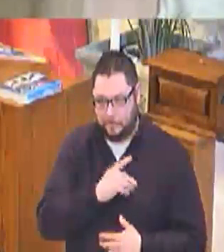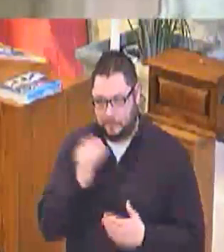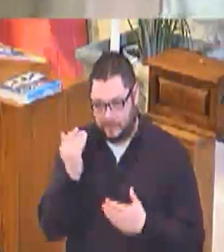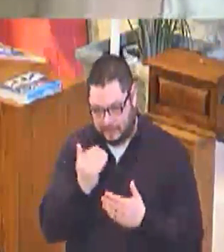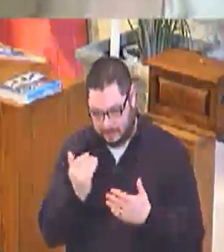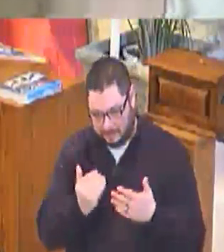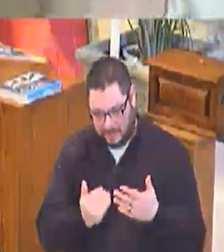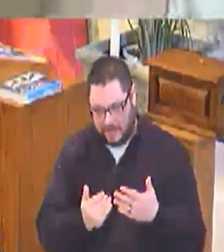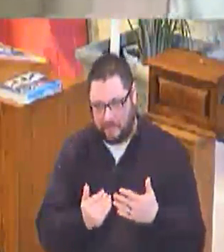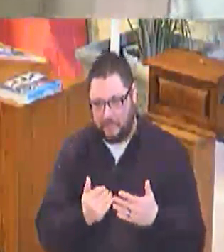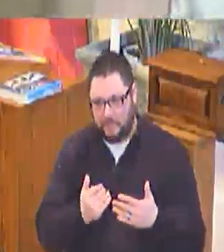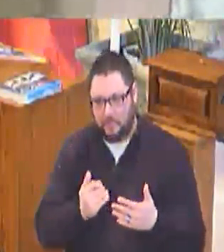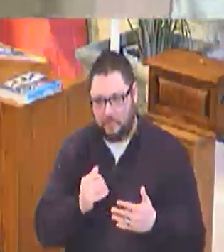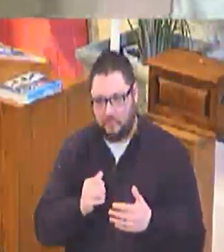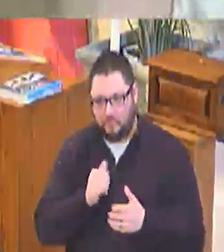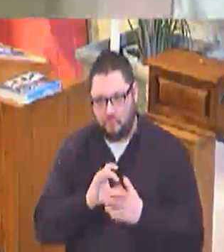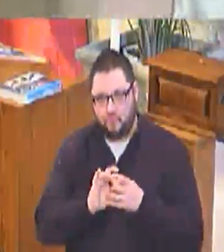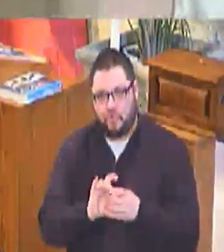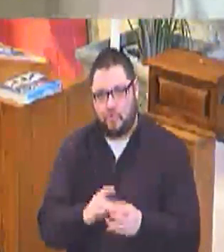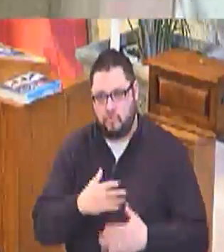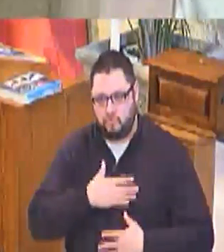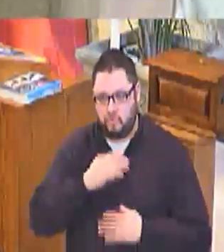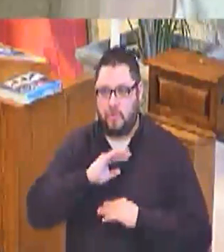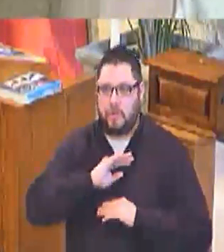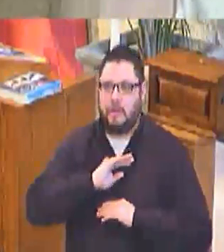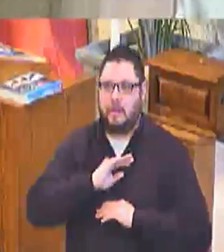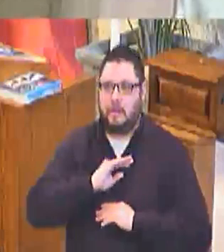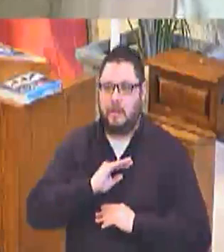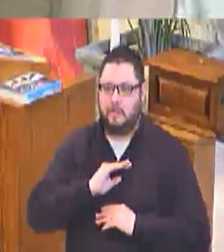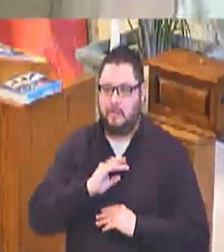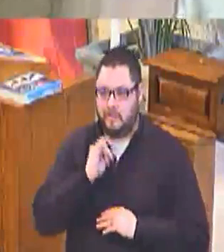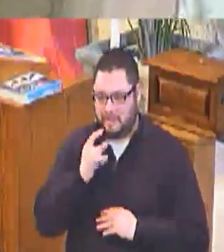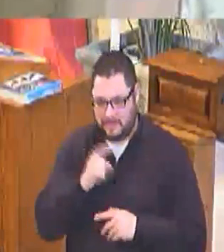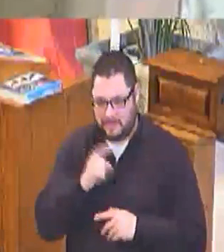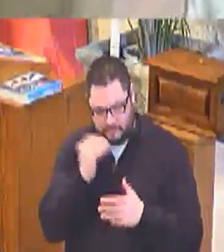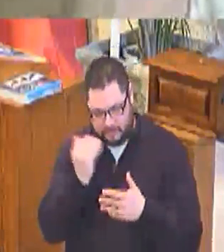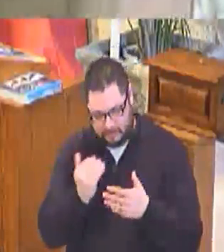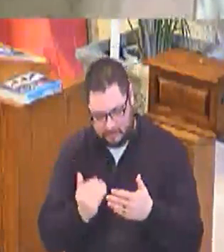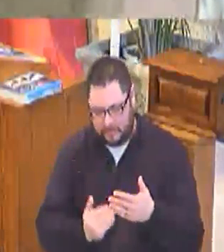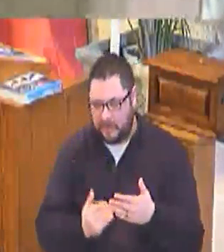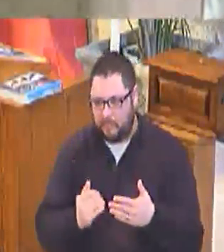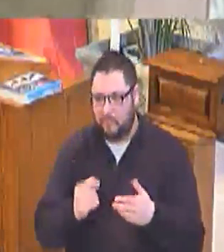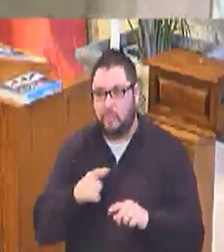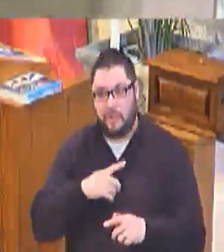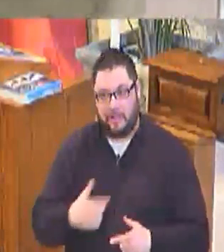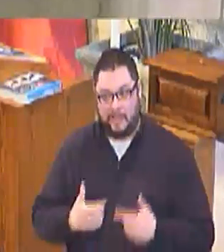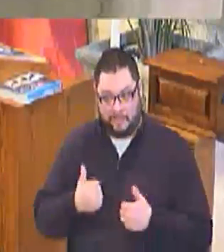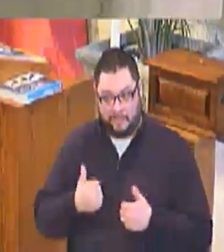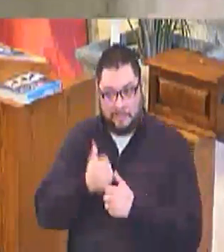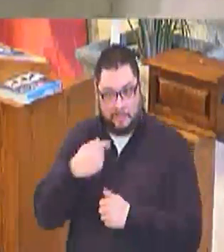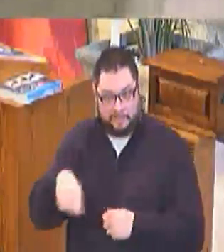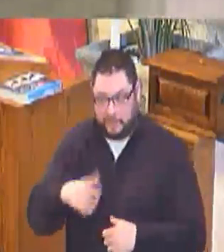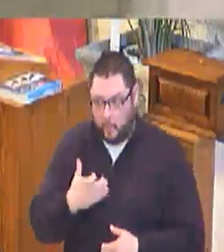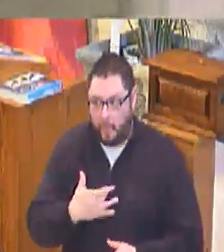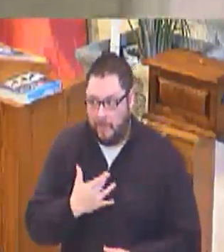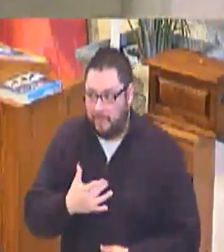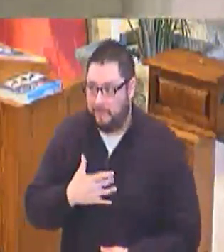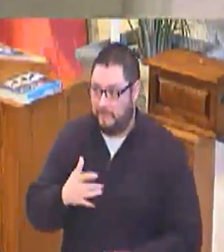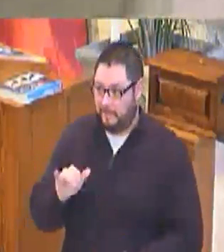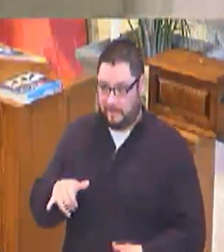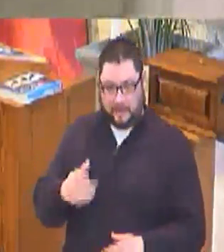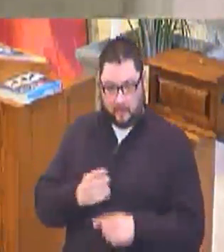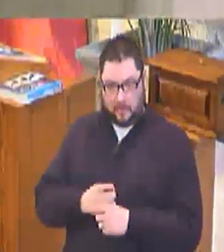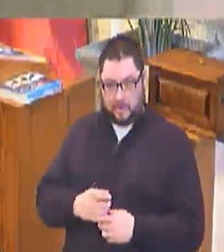personal steps to joy and contentment, these steps that we want to take to joy and contentment in our life. Don't you think most of us want to feel that in our